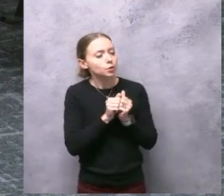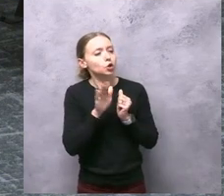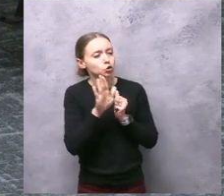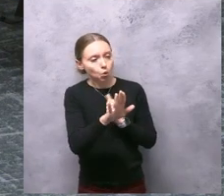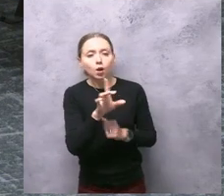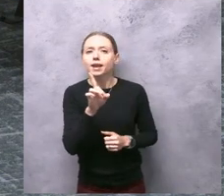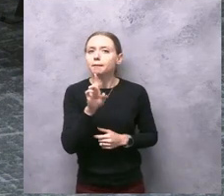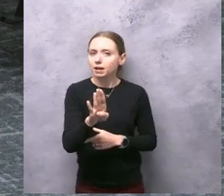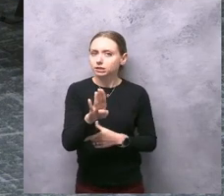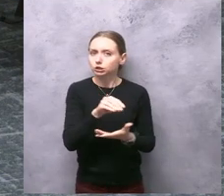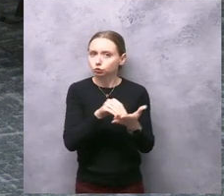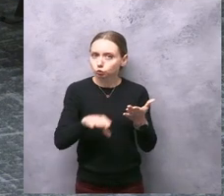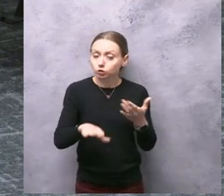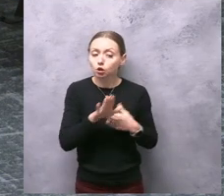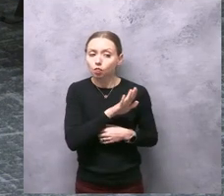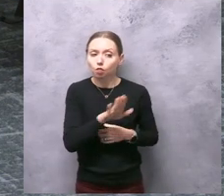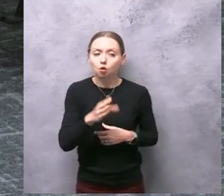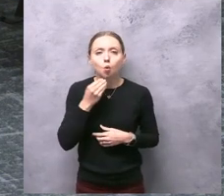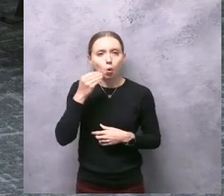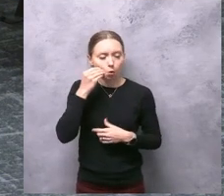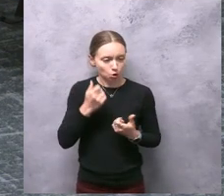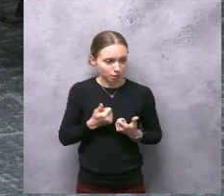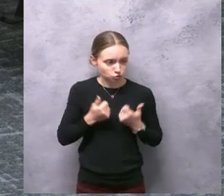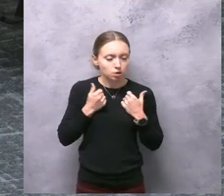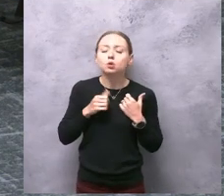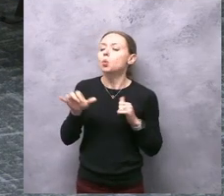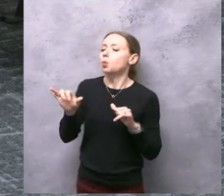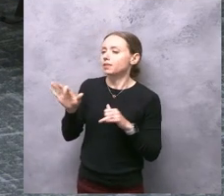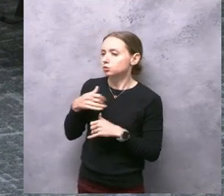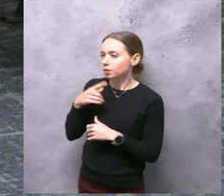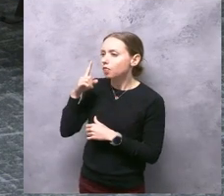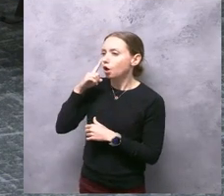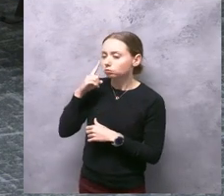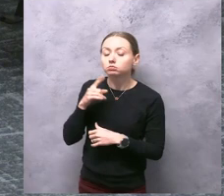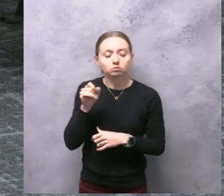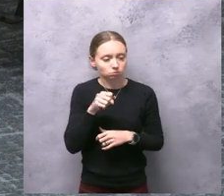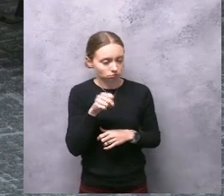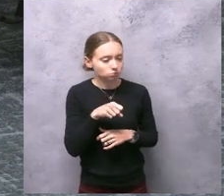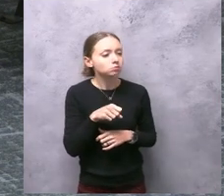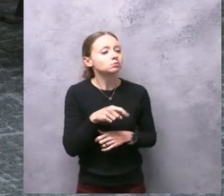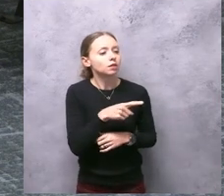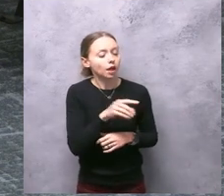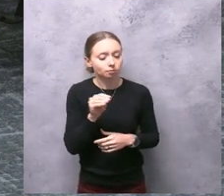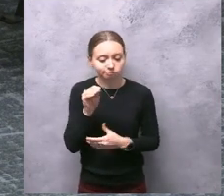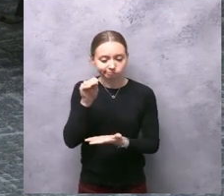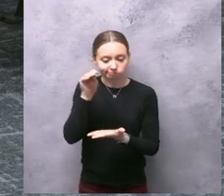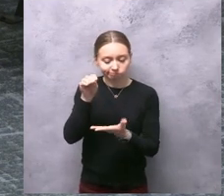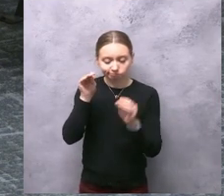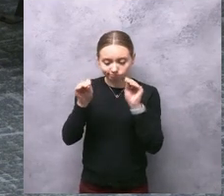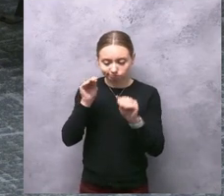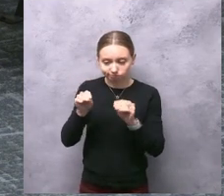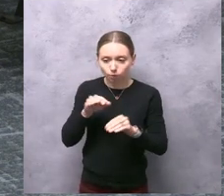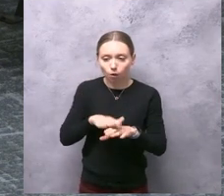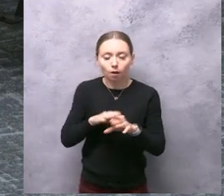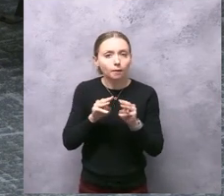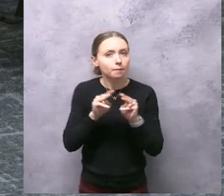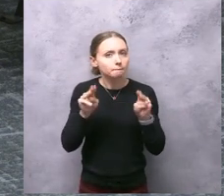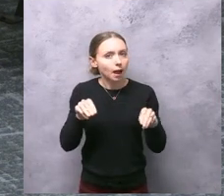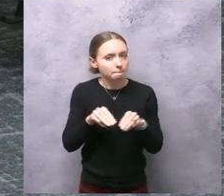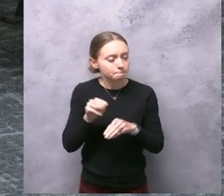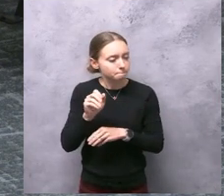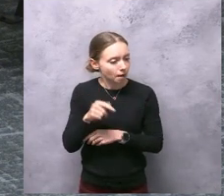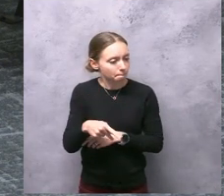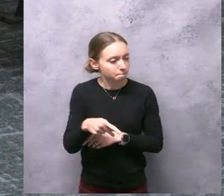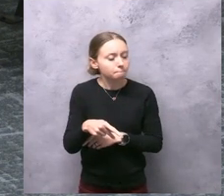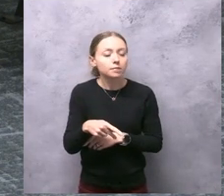students, okay, and their home addresses. I thought. And yes, and those are placed on the map based on where they live. And so if you're asking